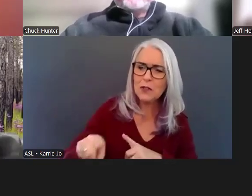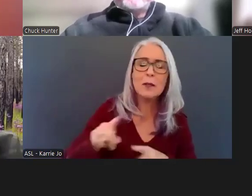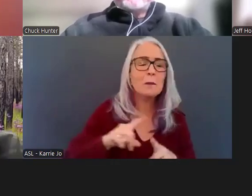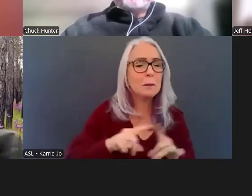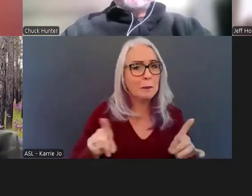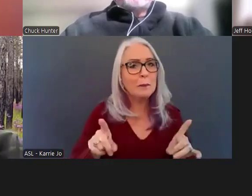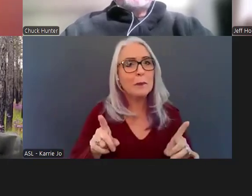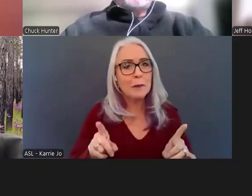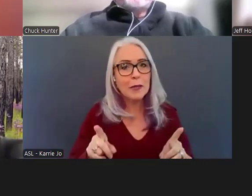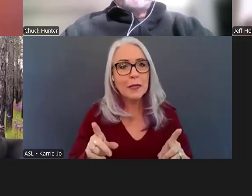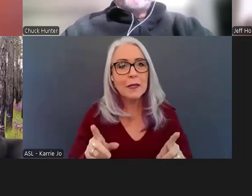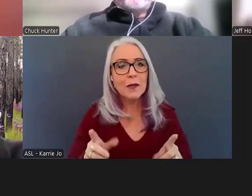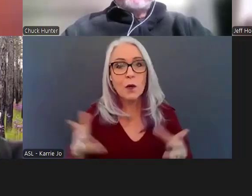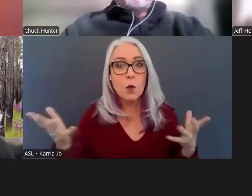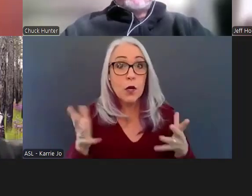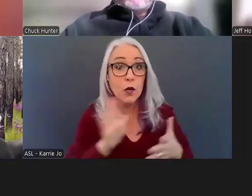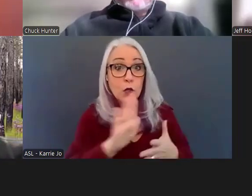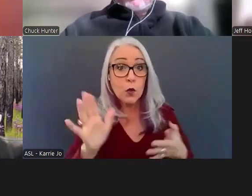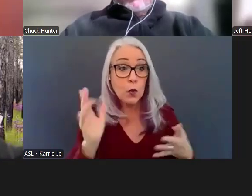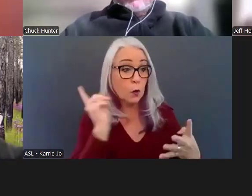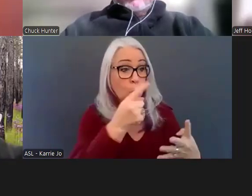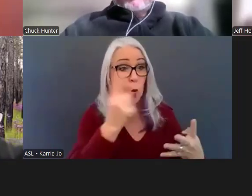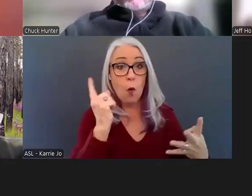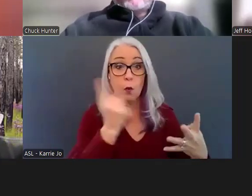so what your objectives are, you know, obviously